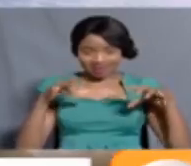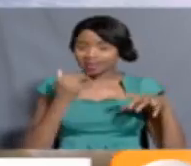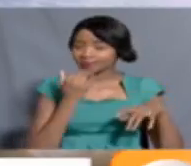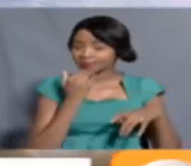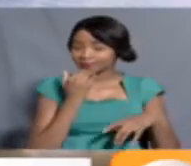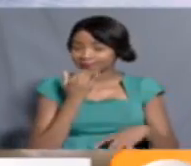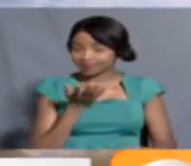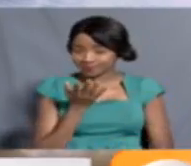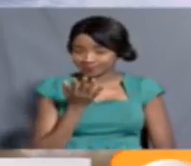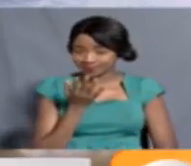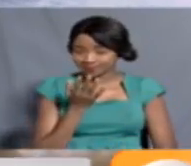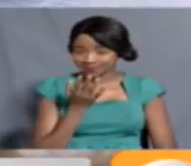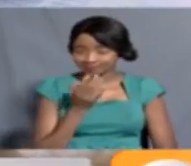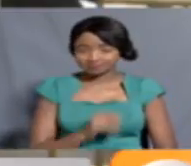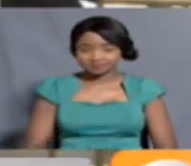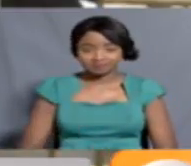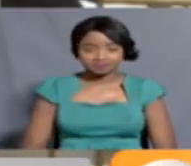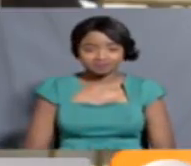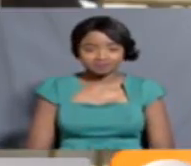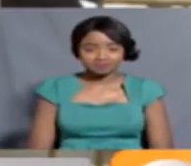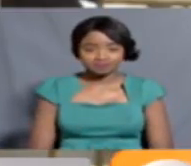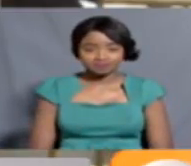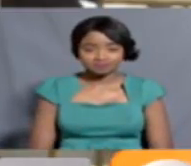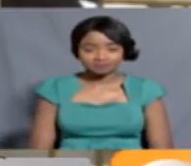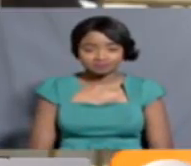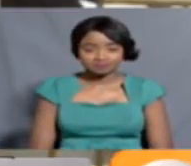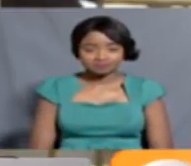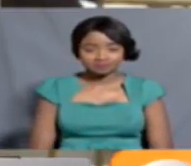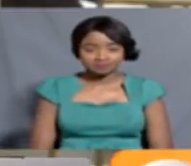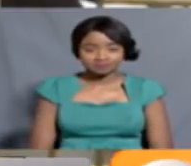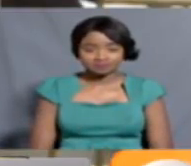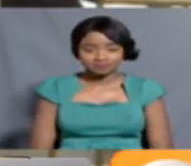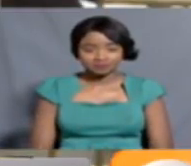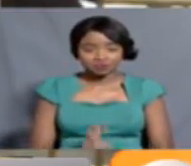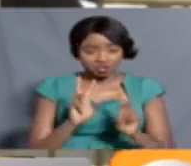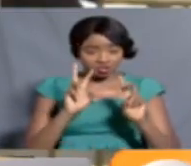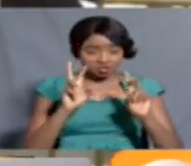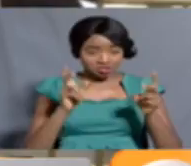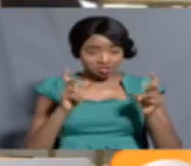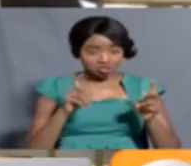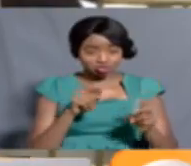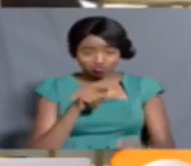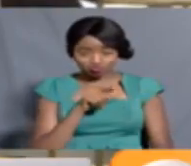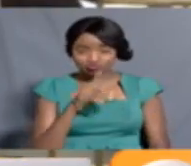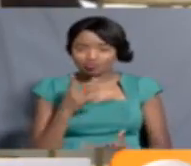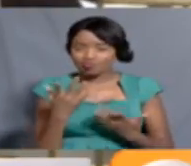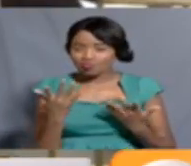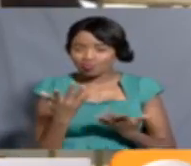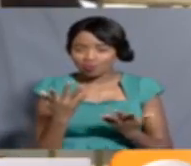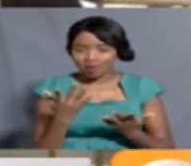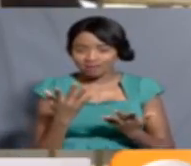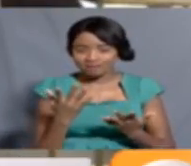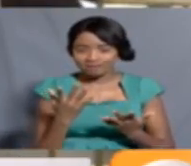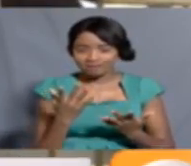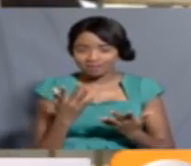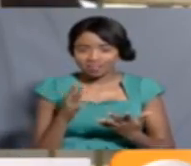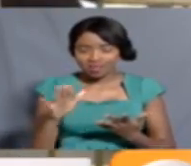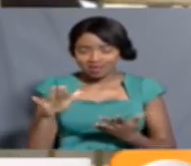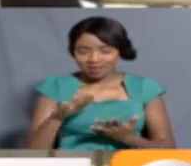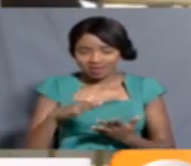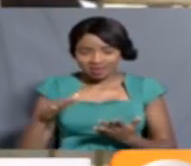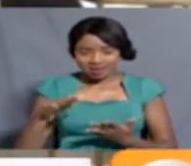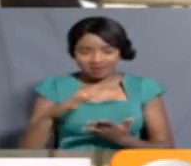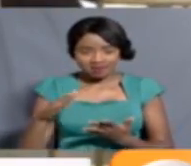may also be below normal. The big issue could be on the barley sector, which is very unique on high altitude